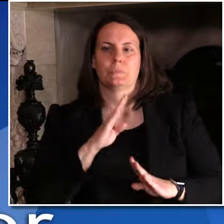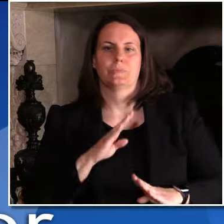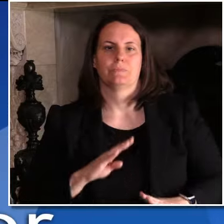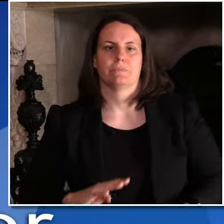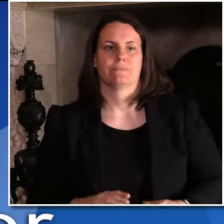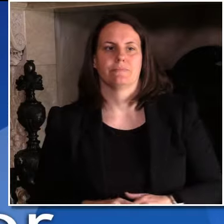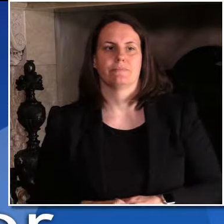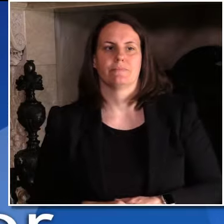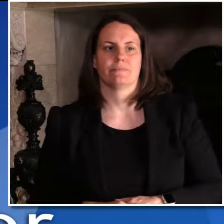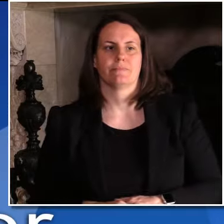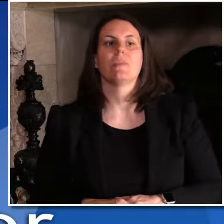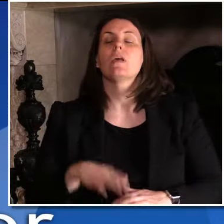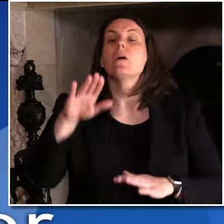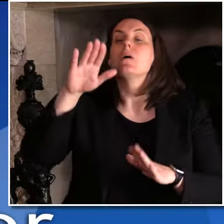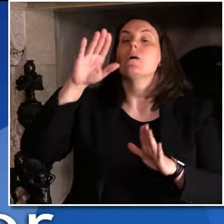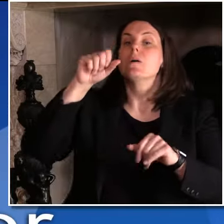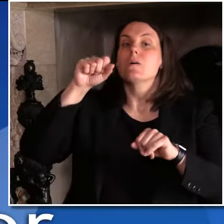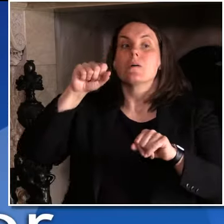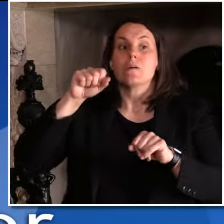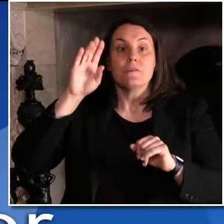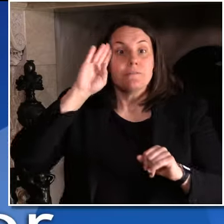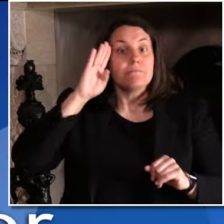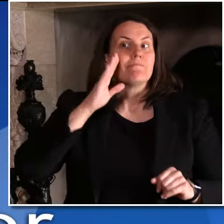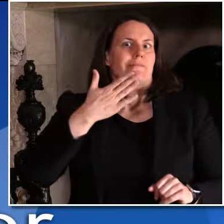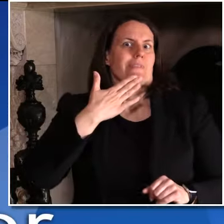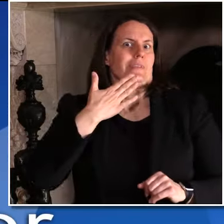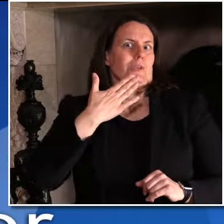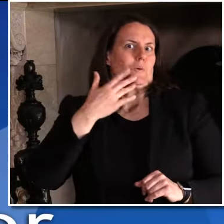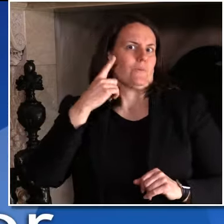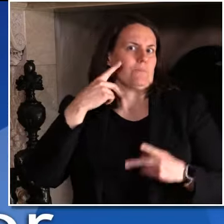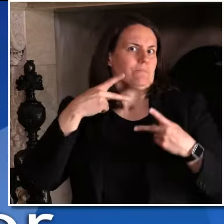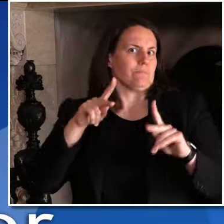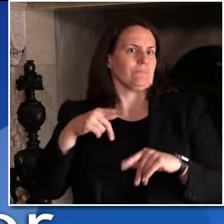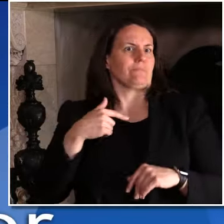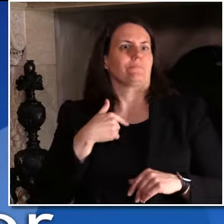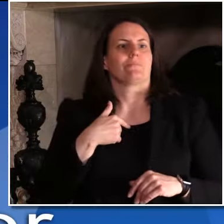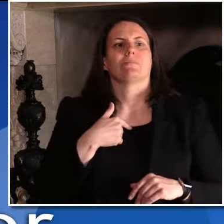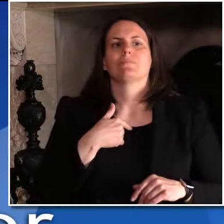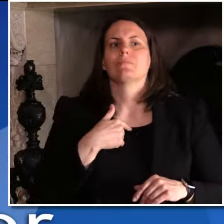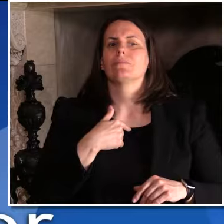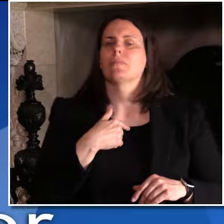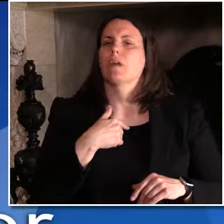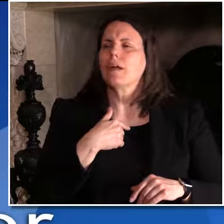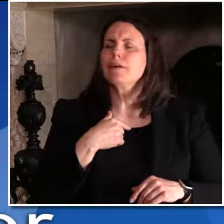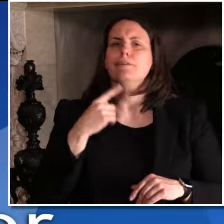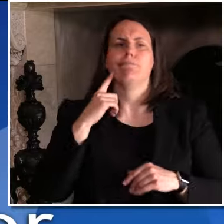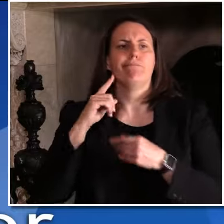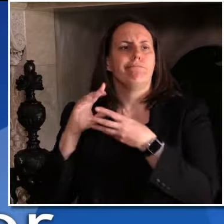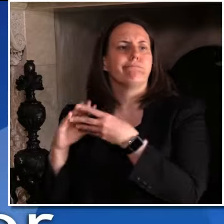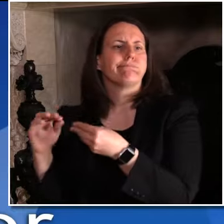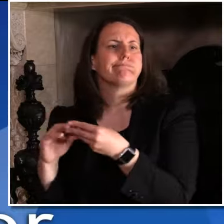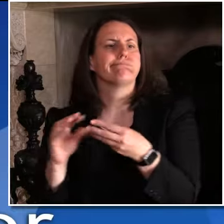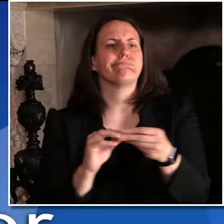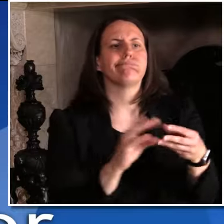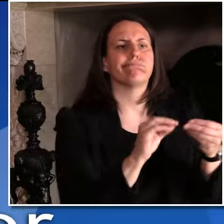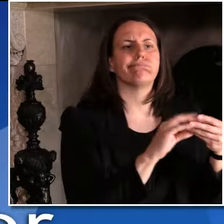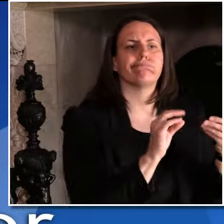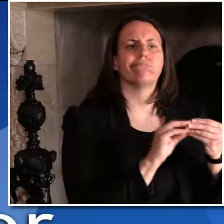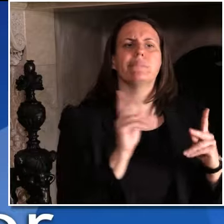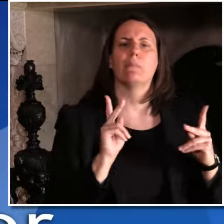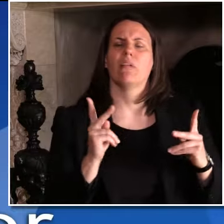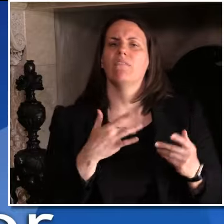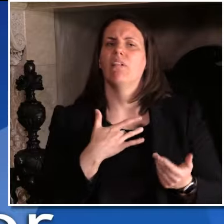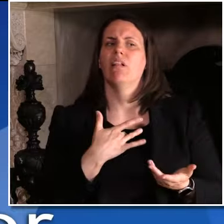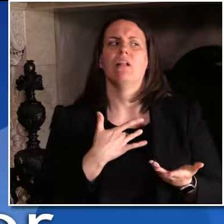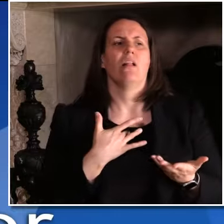Eric Gunn. Hi, thank you for taking my question. We continue to hear reports from people who say they've been discouraged by their providers from